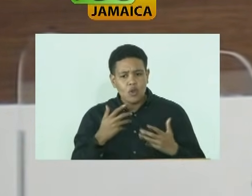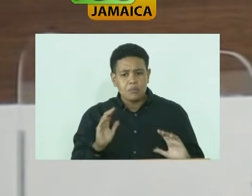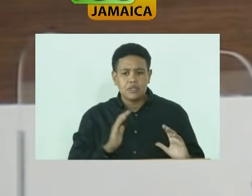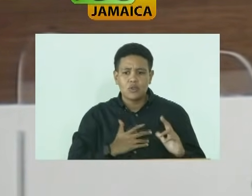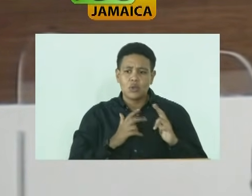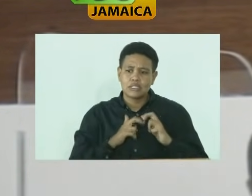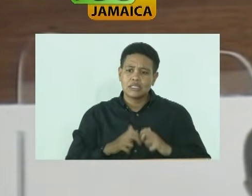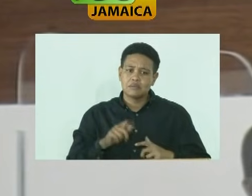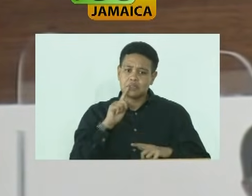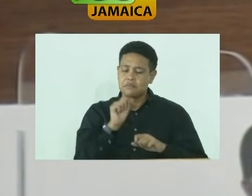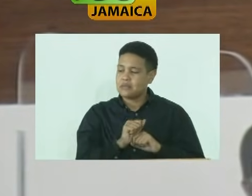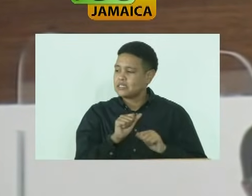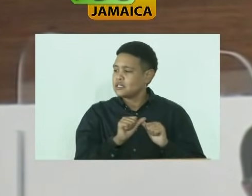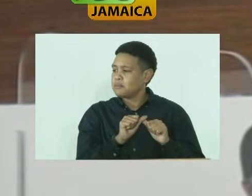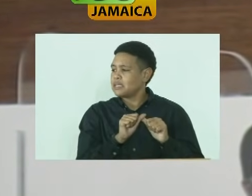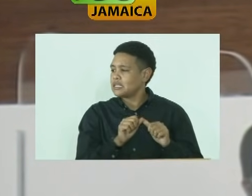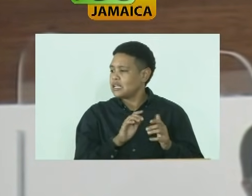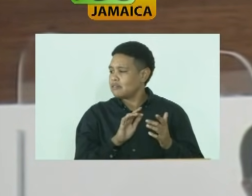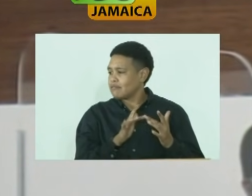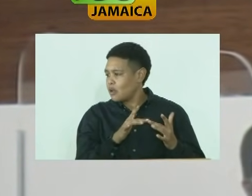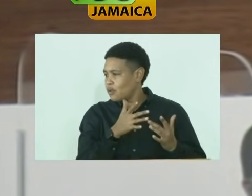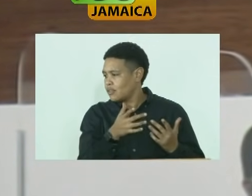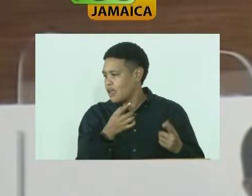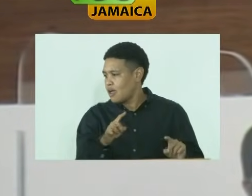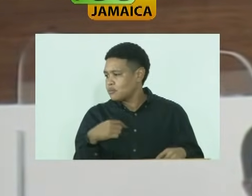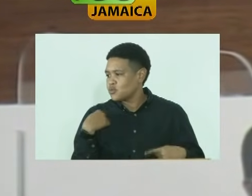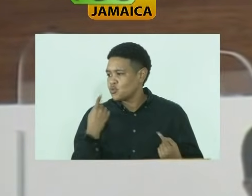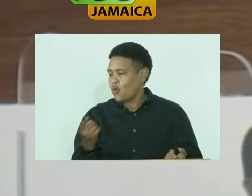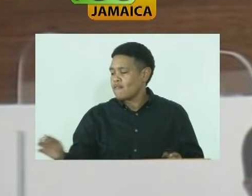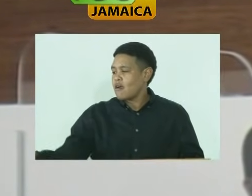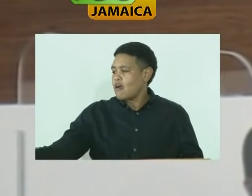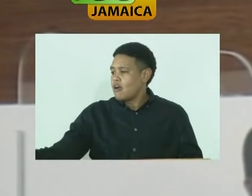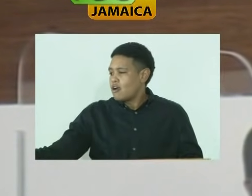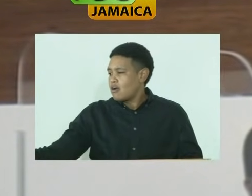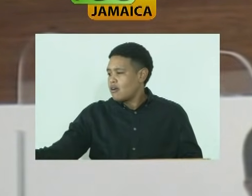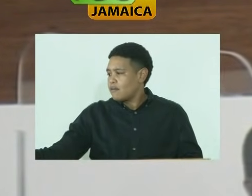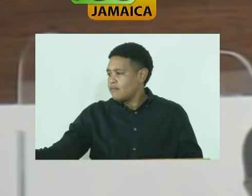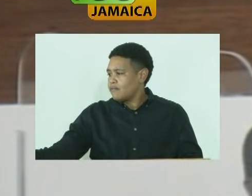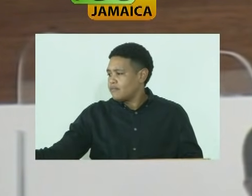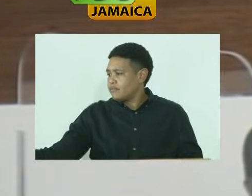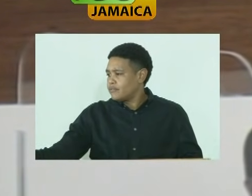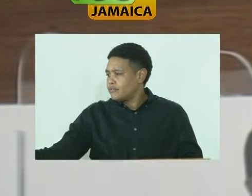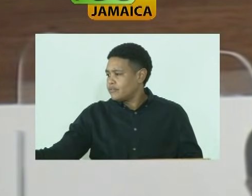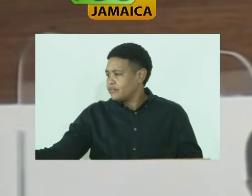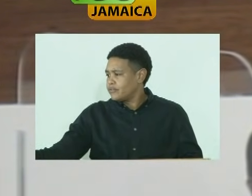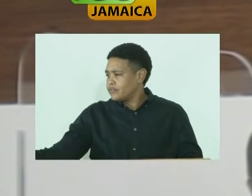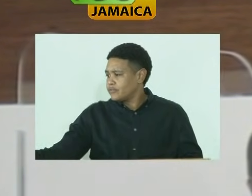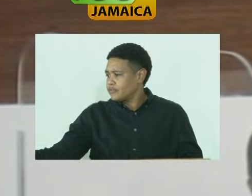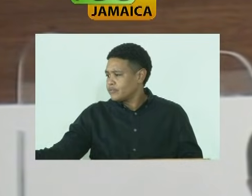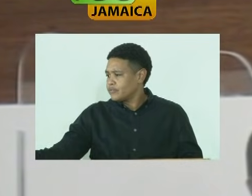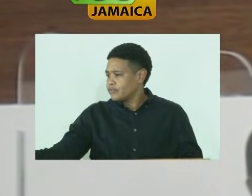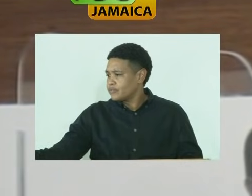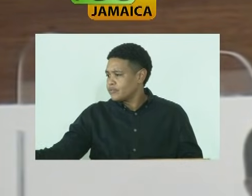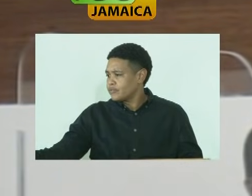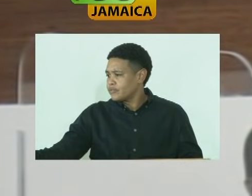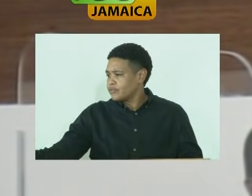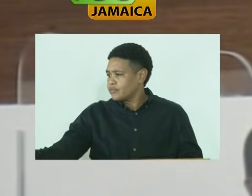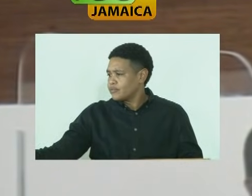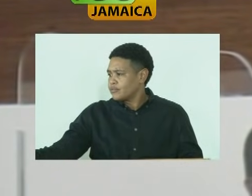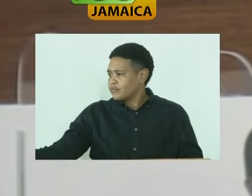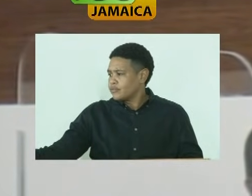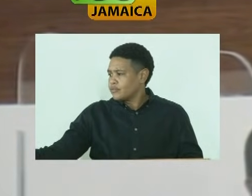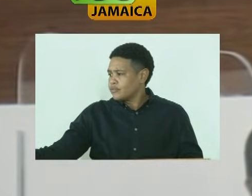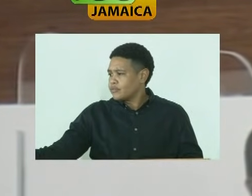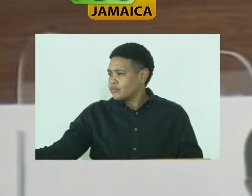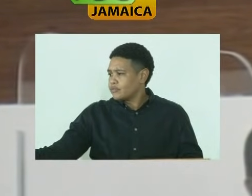the network itself. So far, stakeholder consultations have been held with regulators,